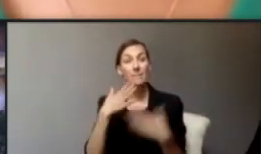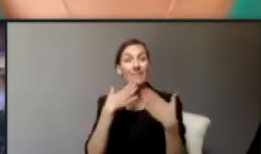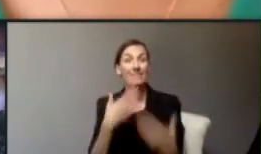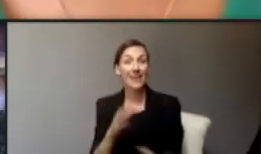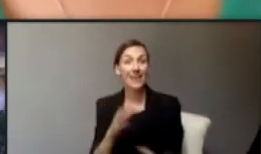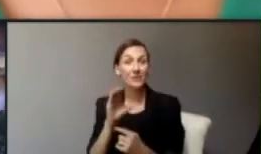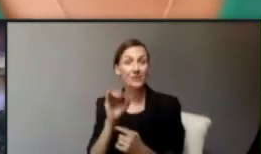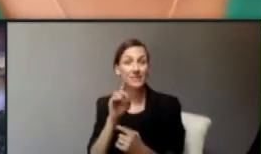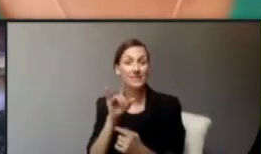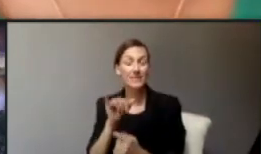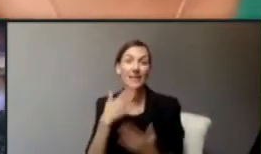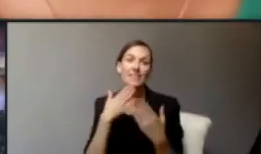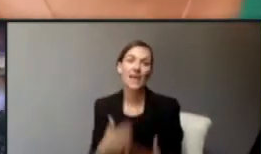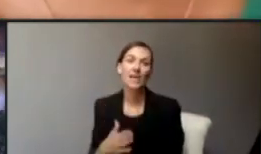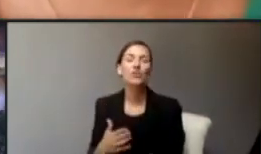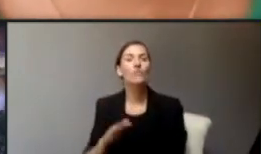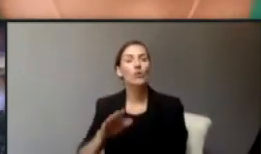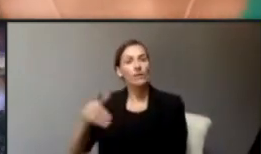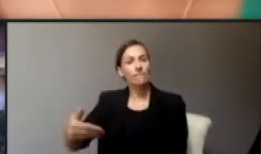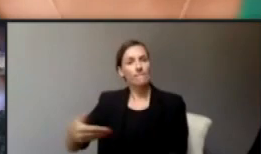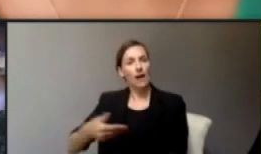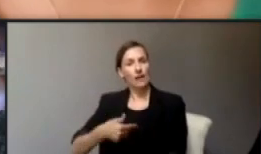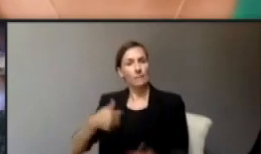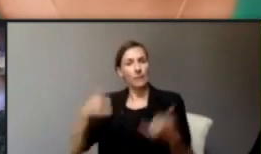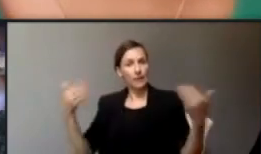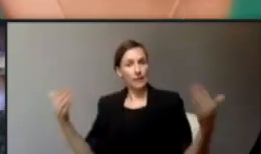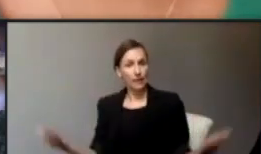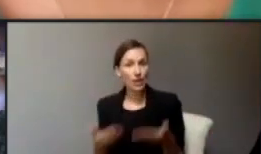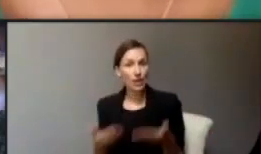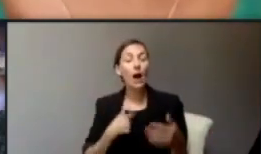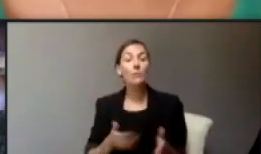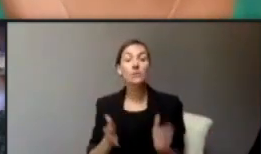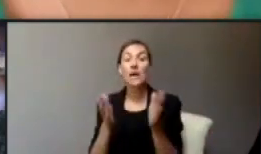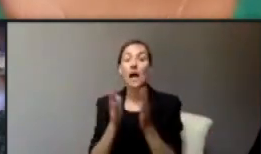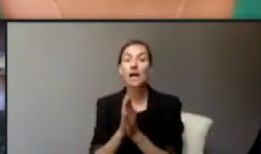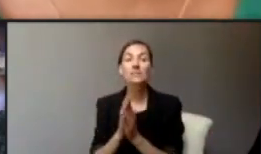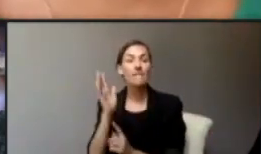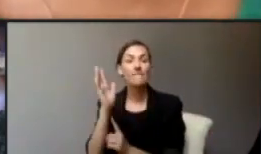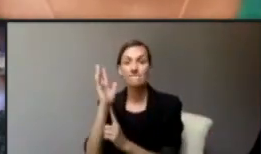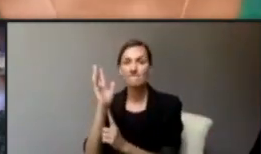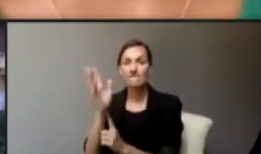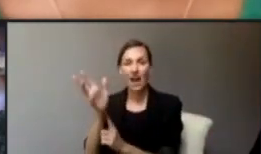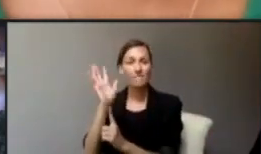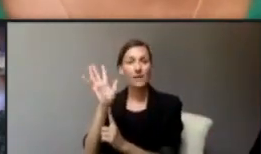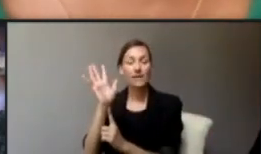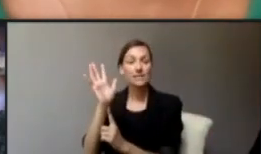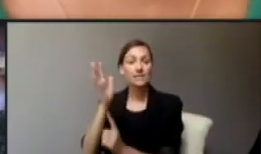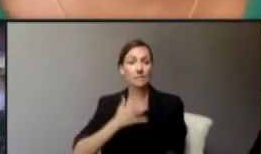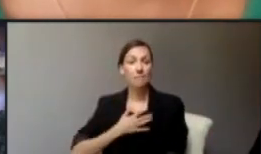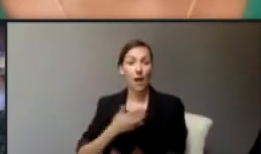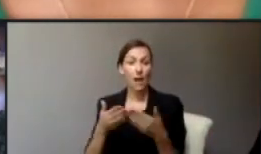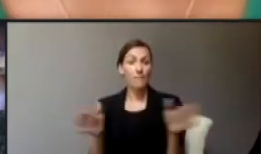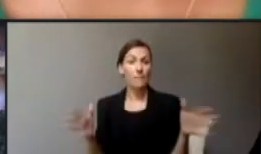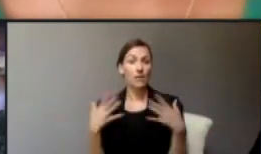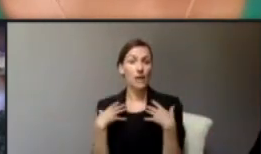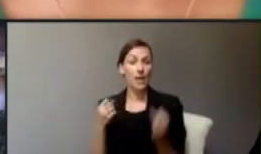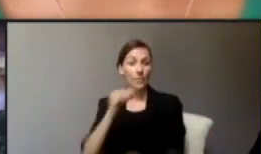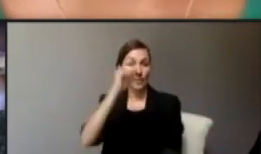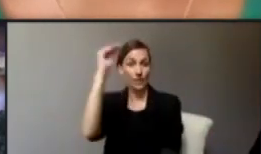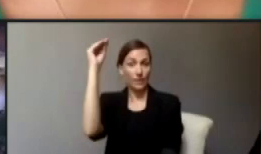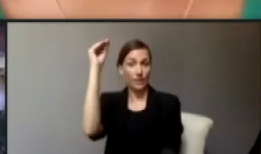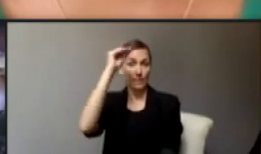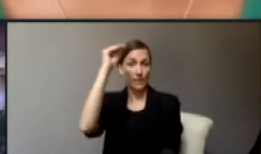just thank you for inviting me to this forum. I was asked to spend just about 5 minutes giving my public health opinion